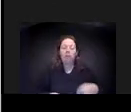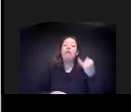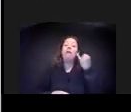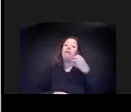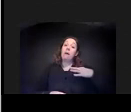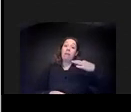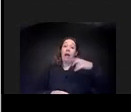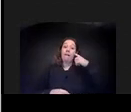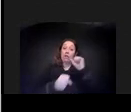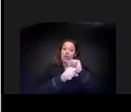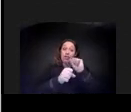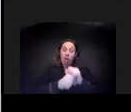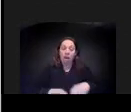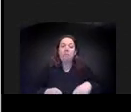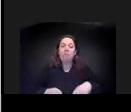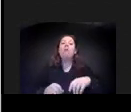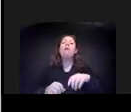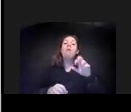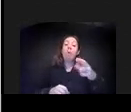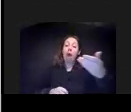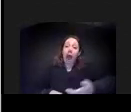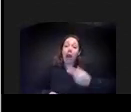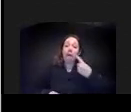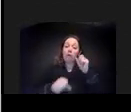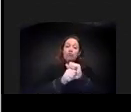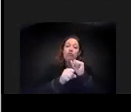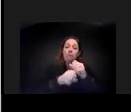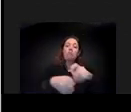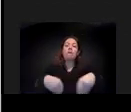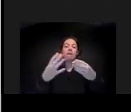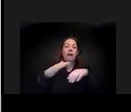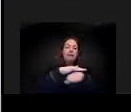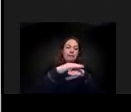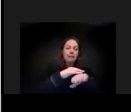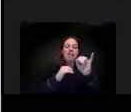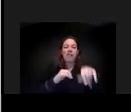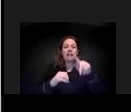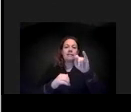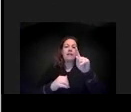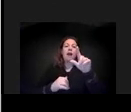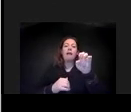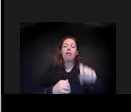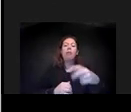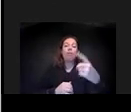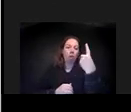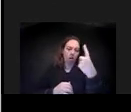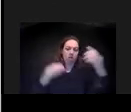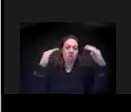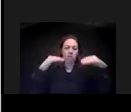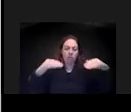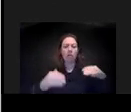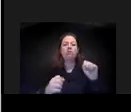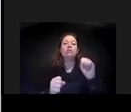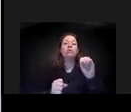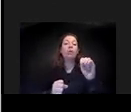Title one. Title two, state and local government. So your libraries, your senior centers, paying